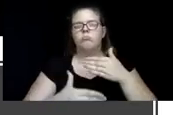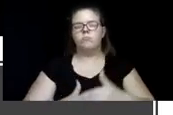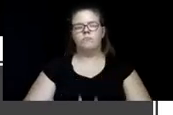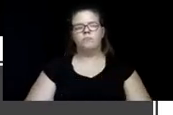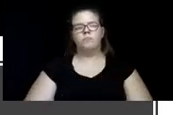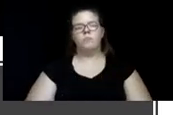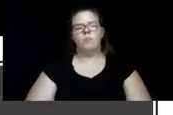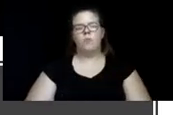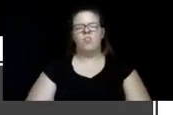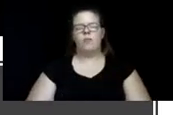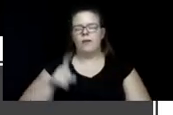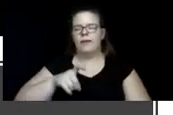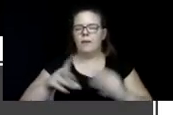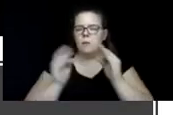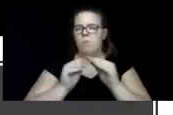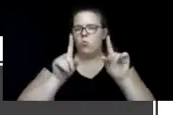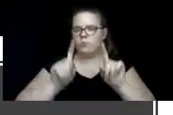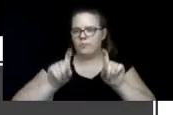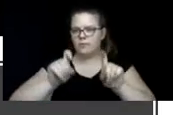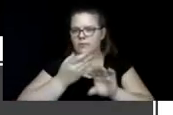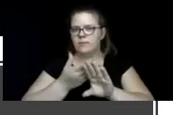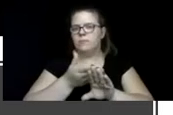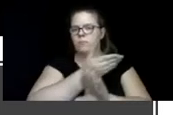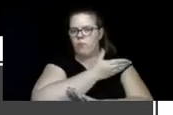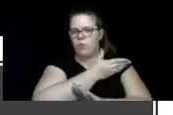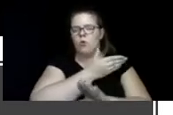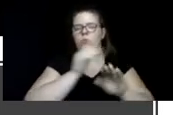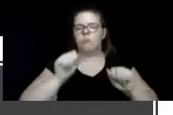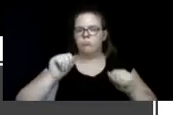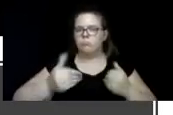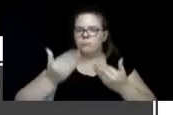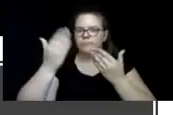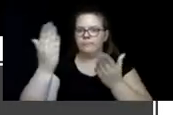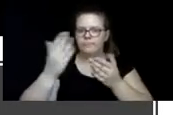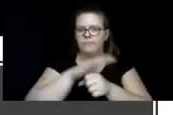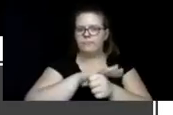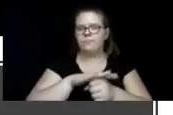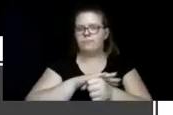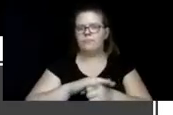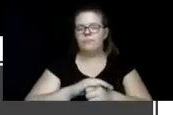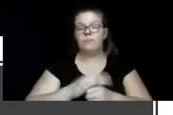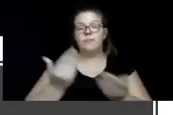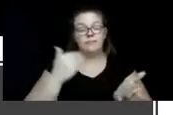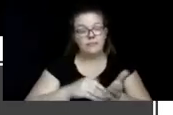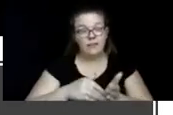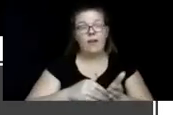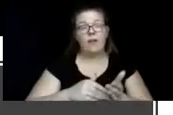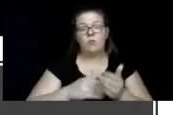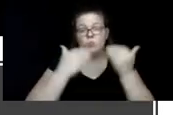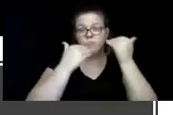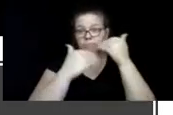get more testing before we were able to offer space, because again, we do have